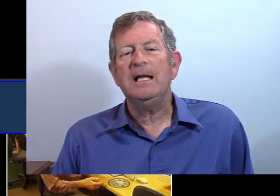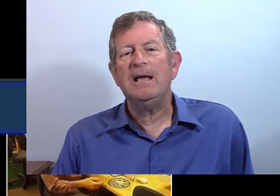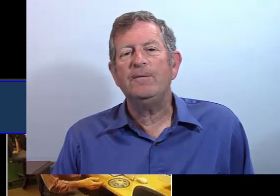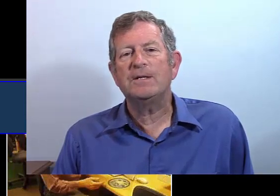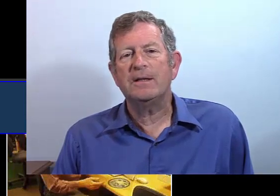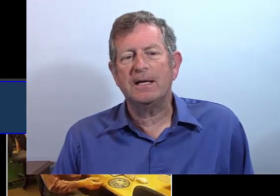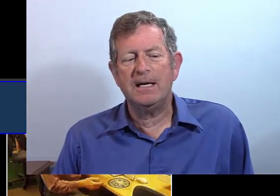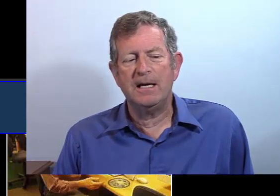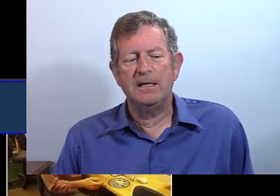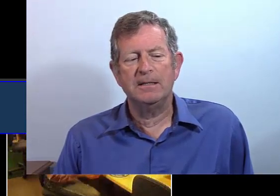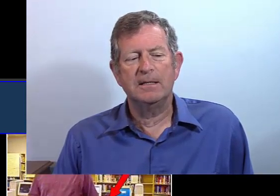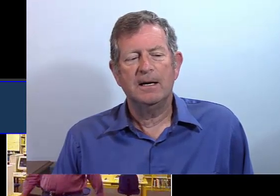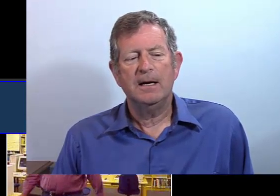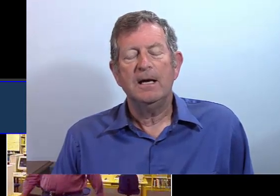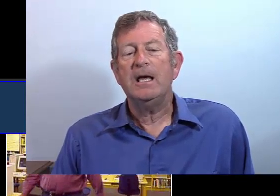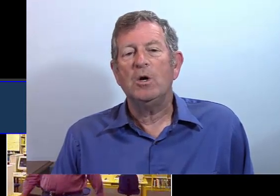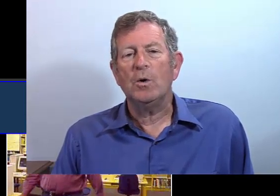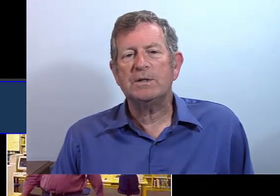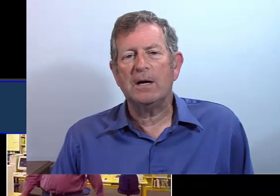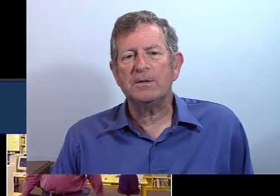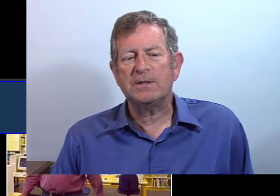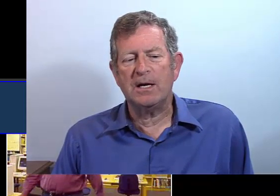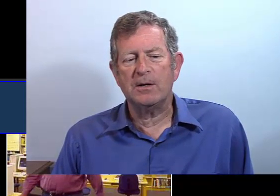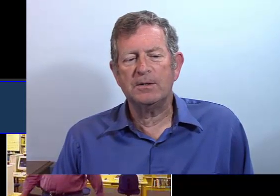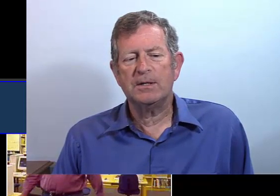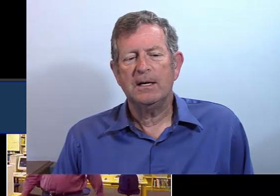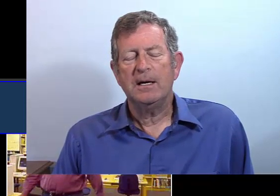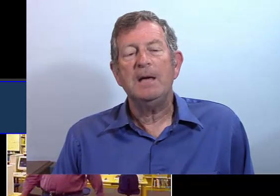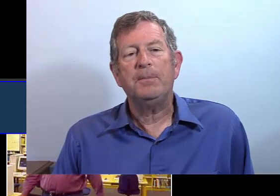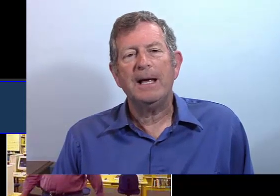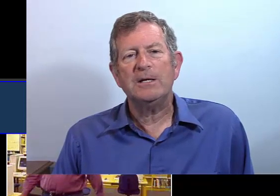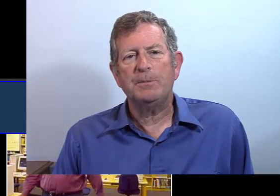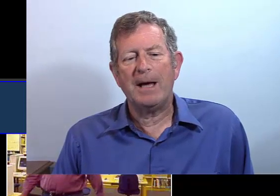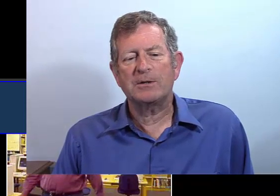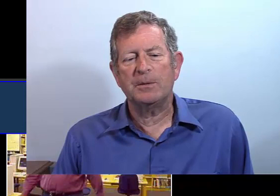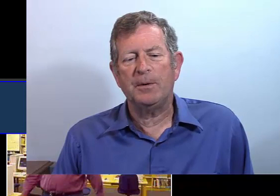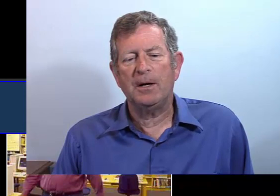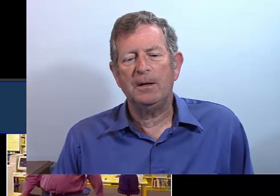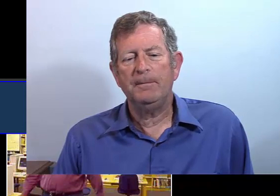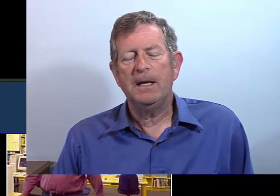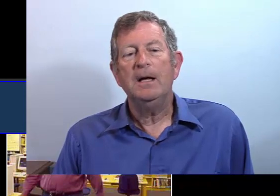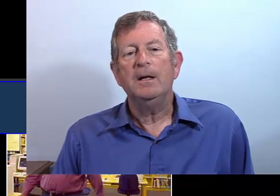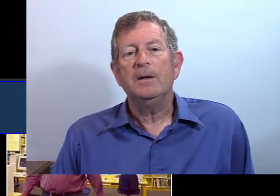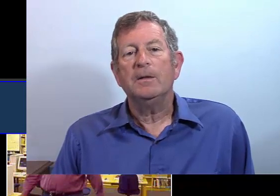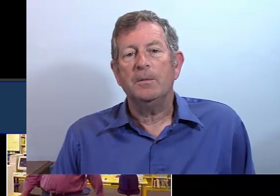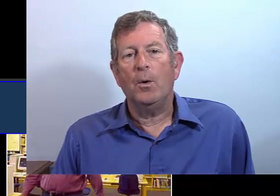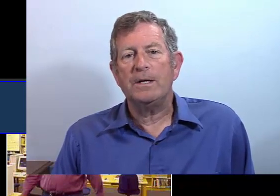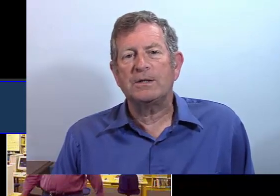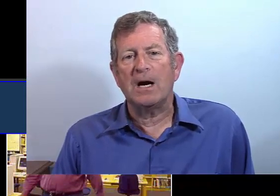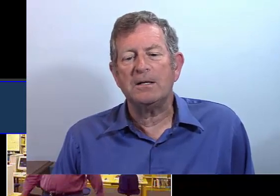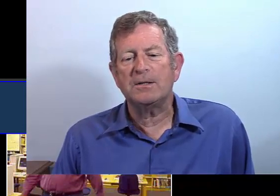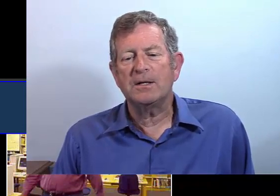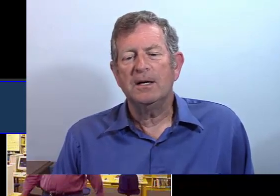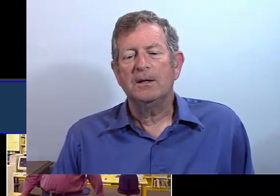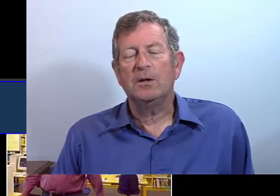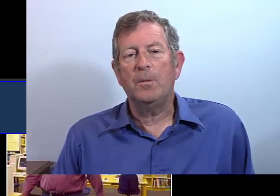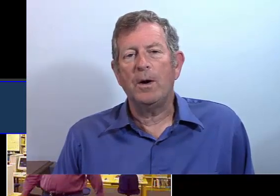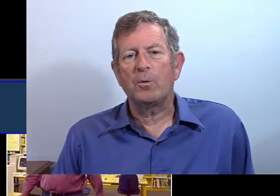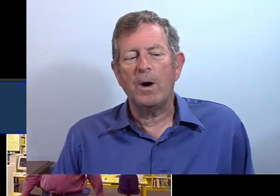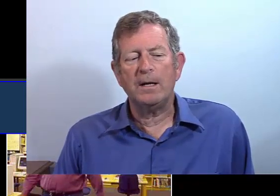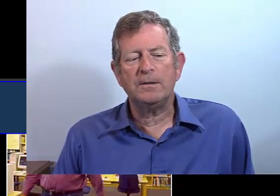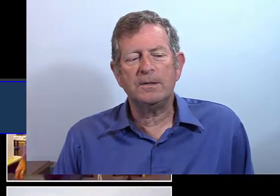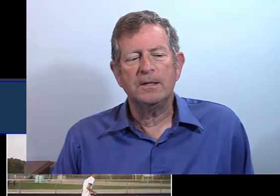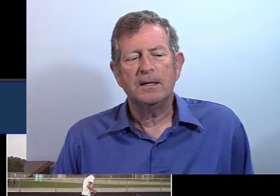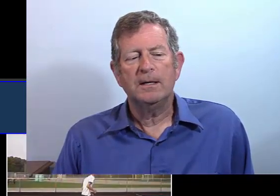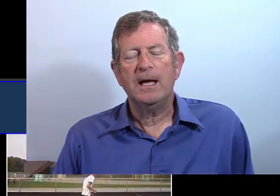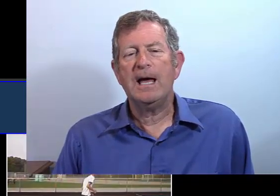He leaves the keys. He goes downstairs. He plays basketball. The boy starts. The